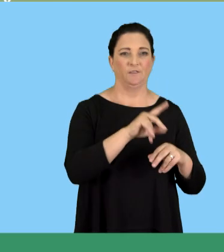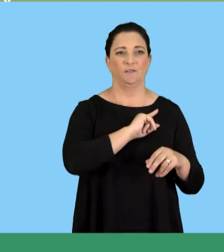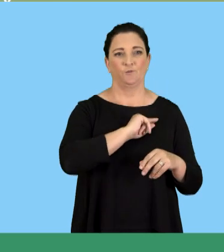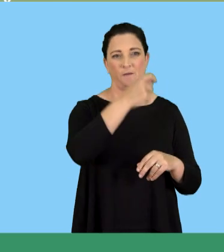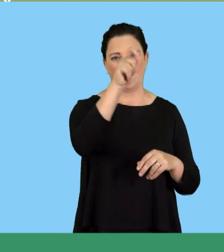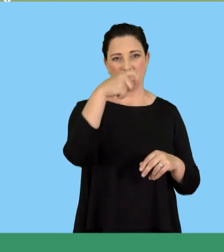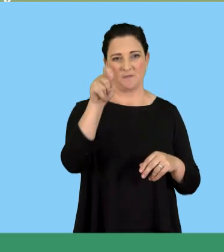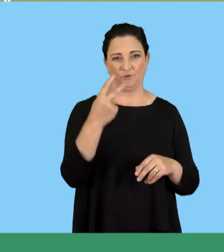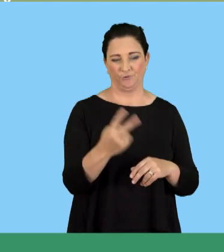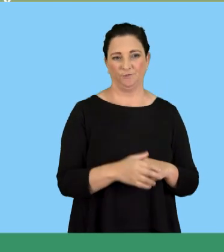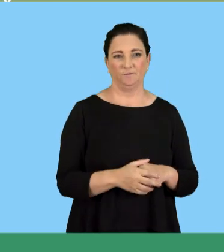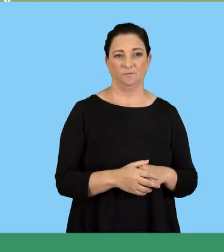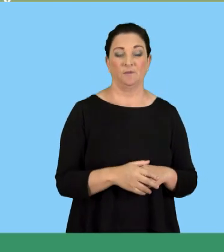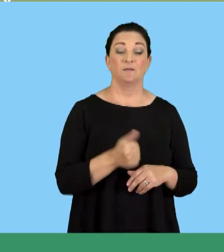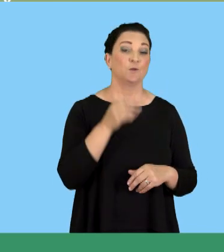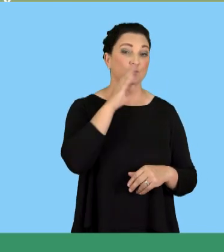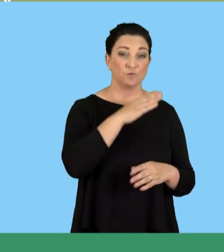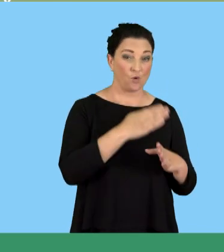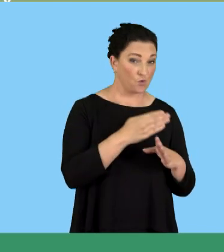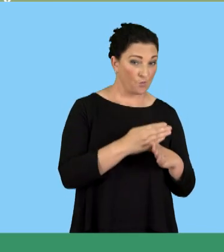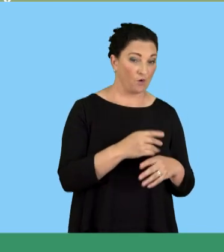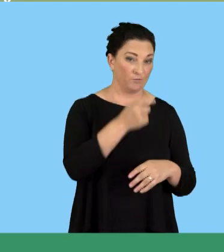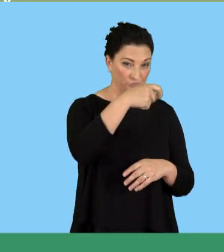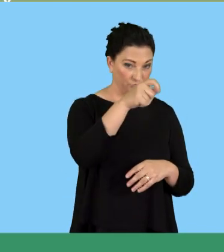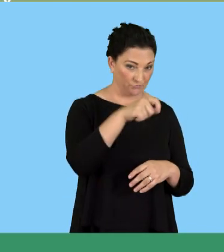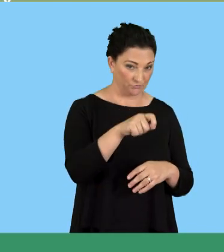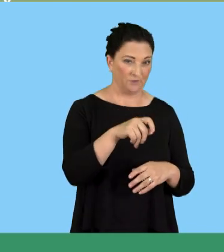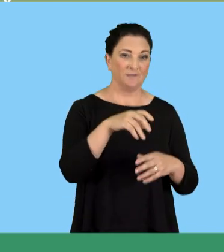then unemployment is correct, and they